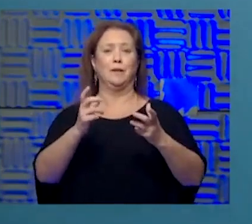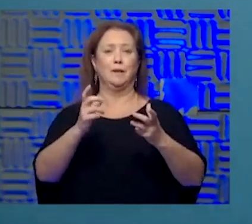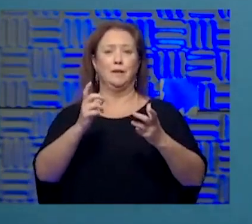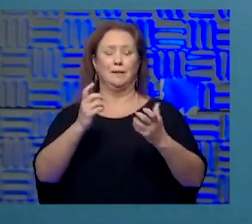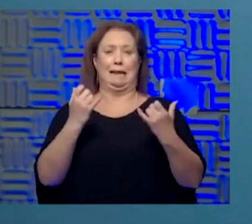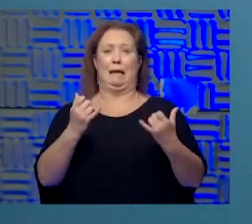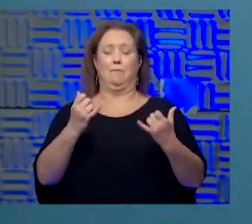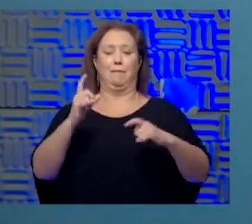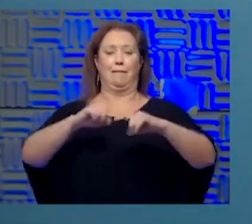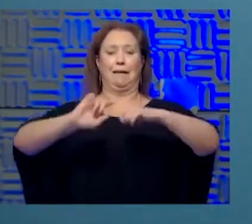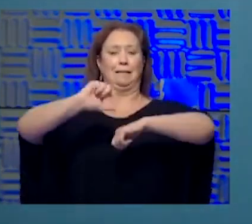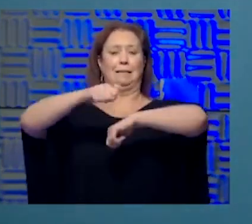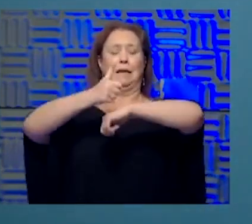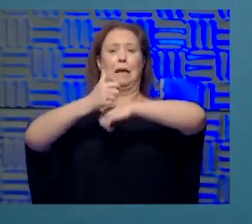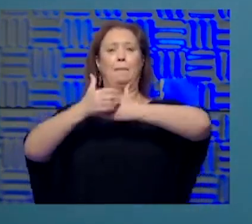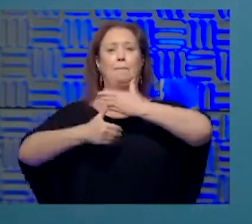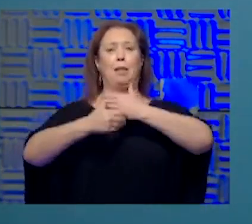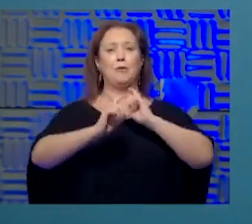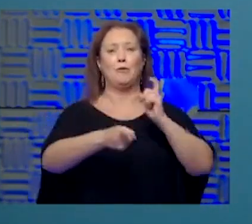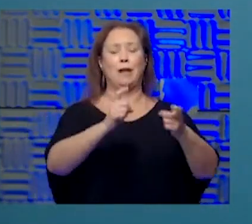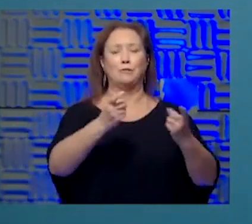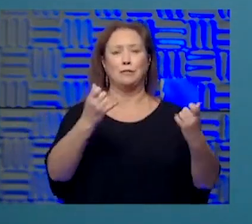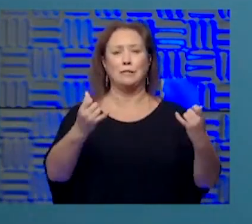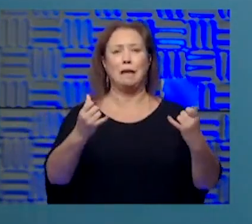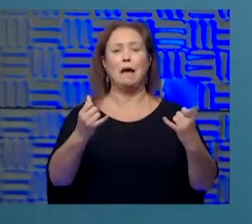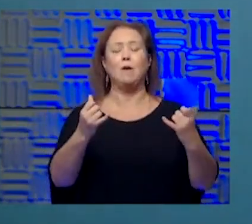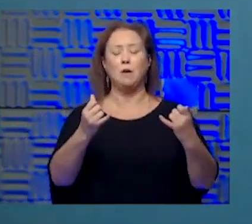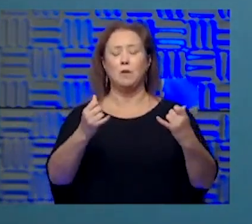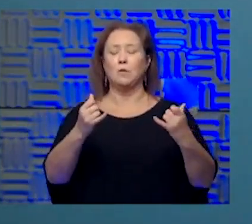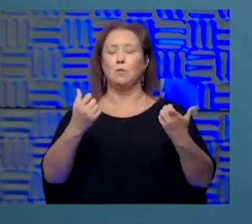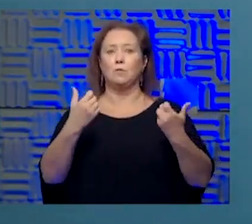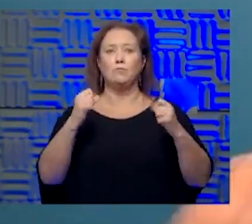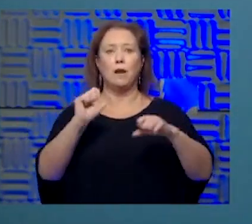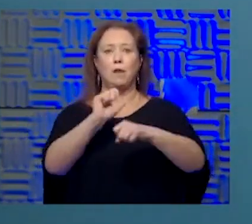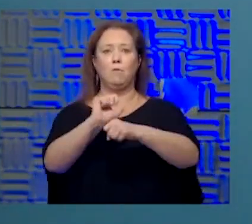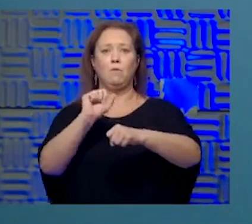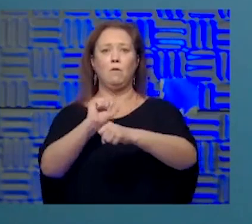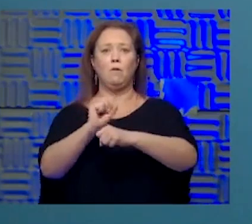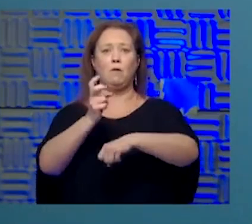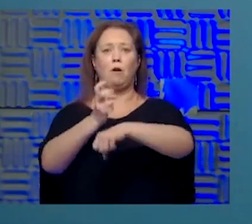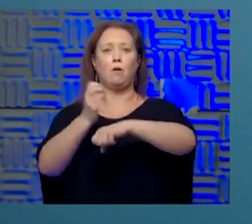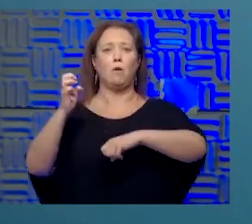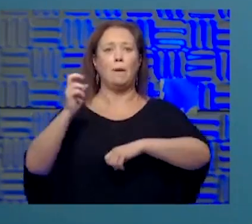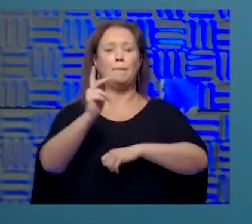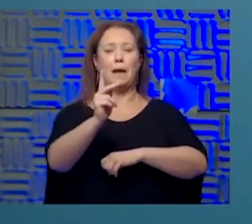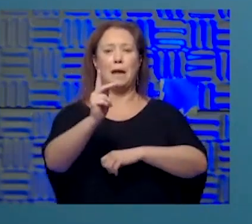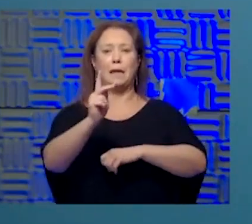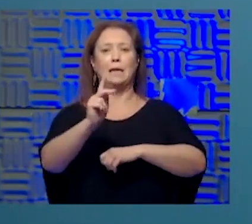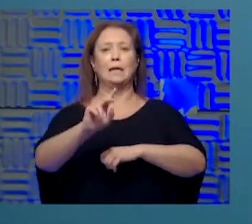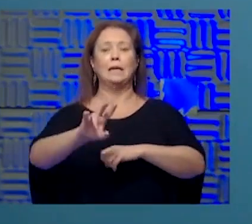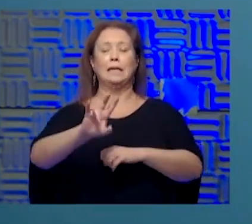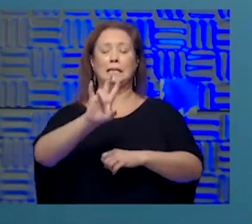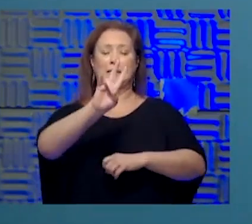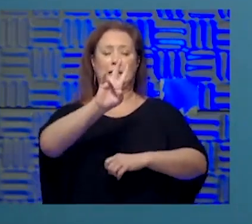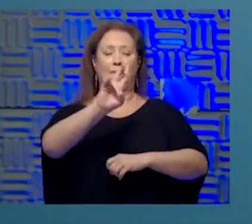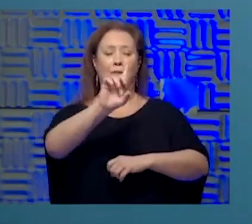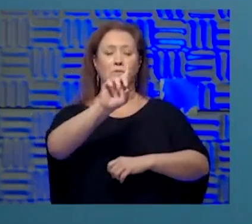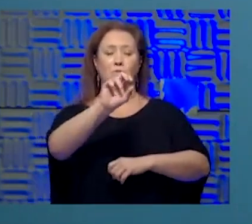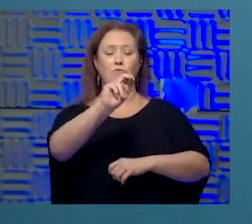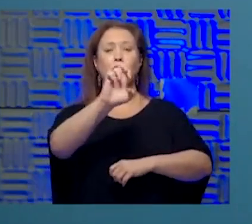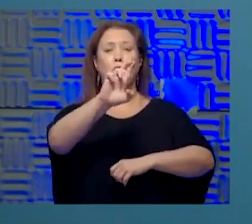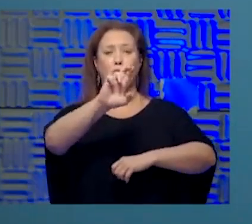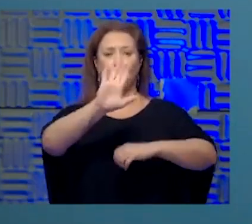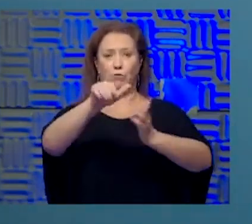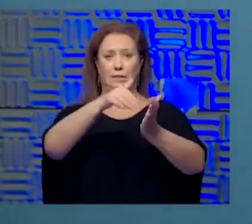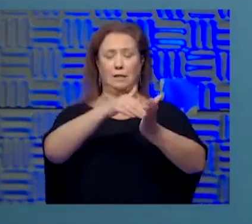working diligently to try and get back out into our communities. We're still maintaining our 7 donor centers across our entire service area,